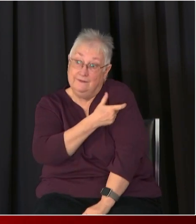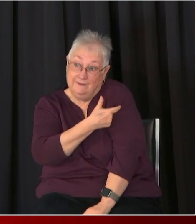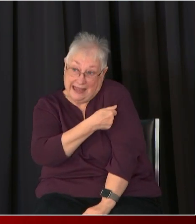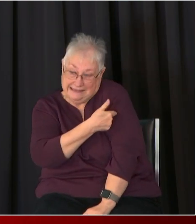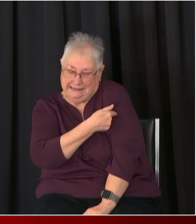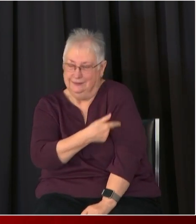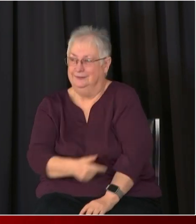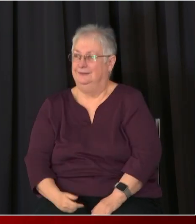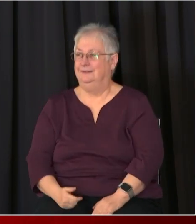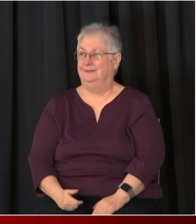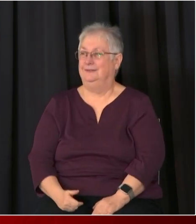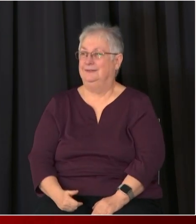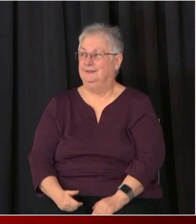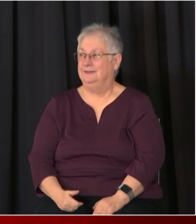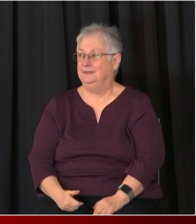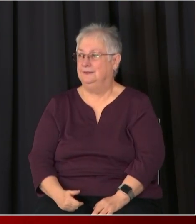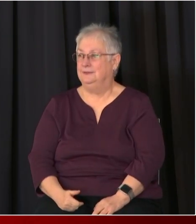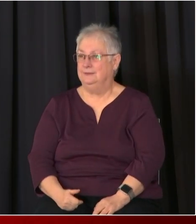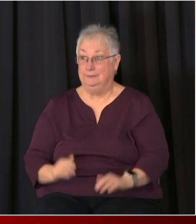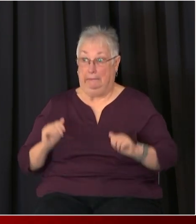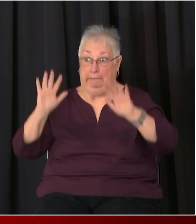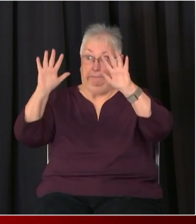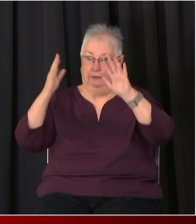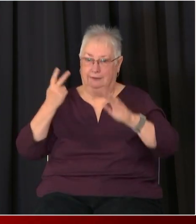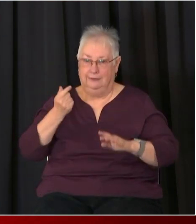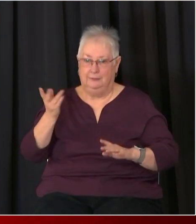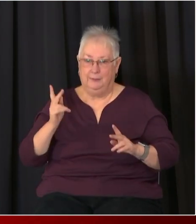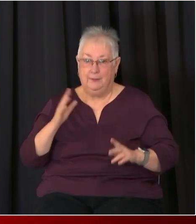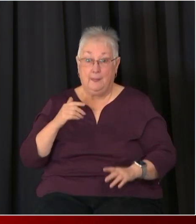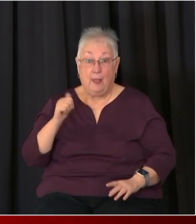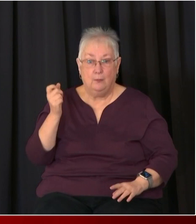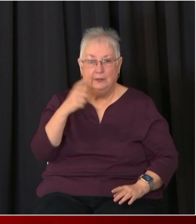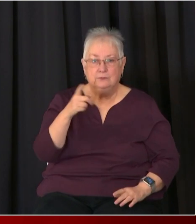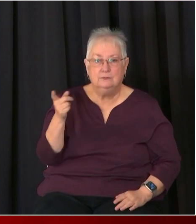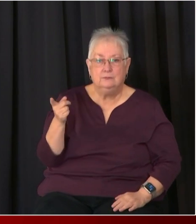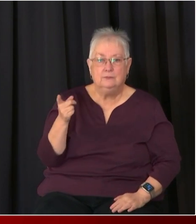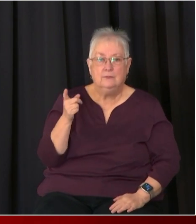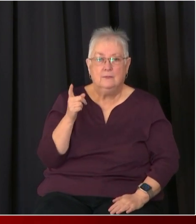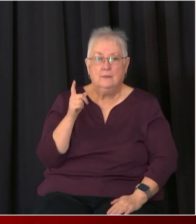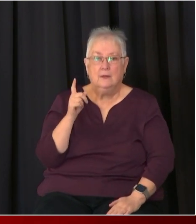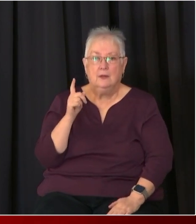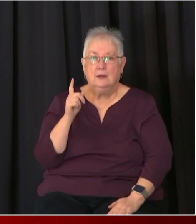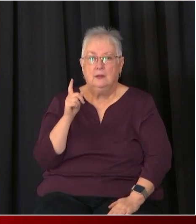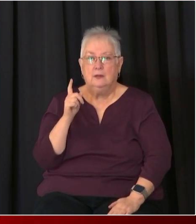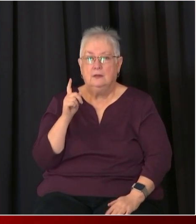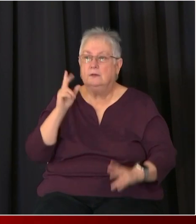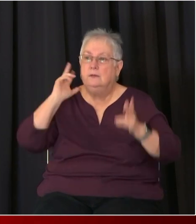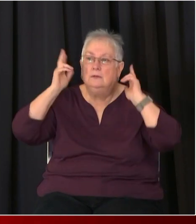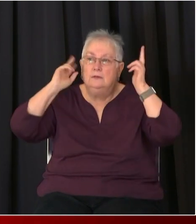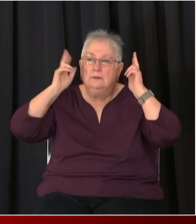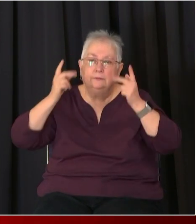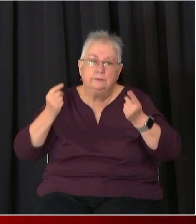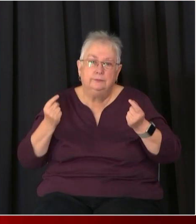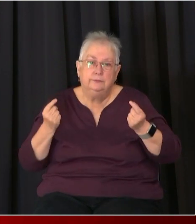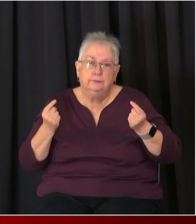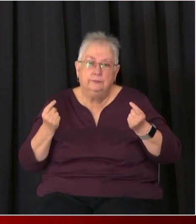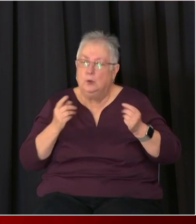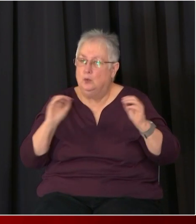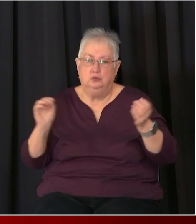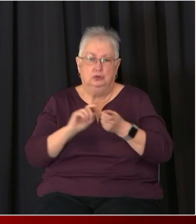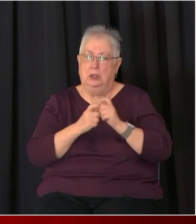Yes, Sam, did you get a question? Yes, ma'am. What about salons? We are making no change